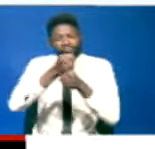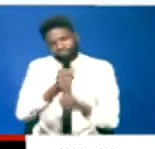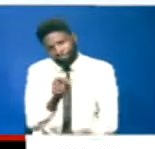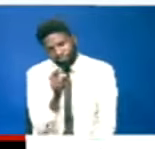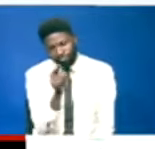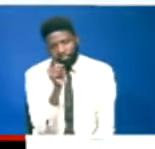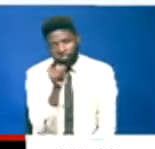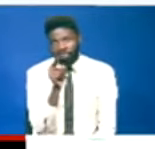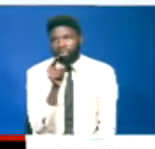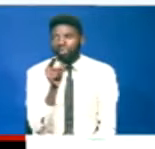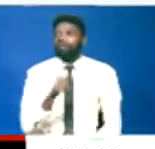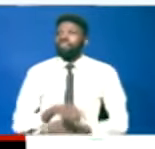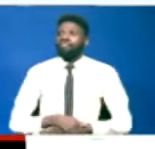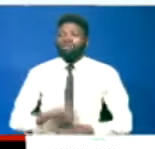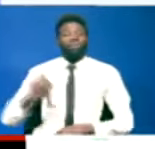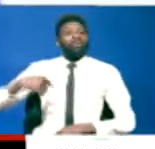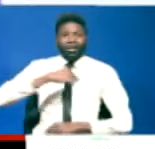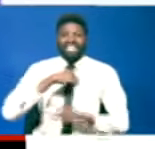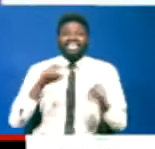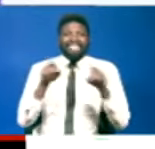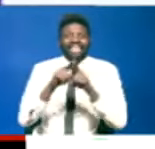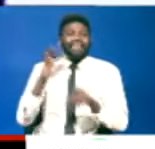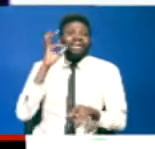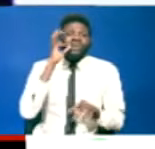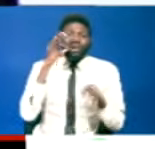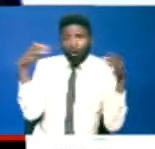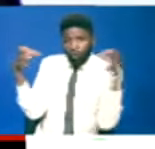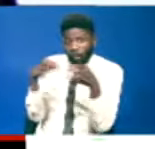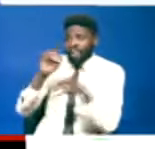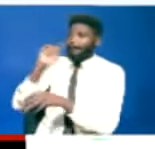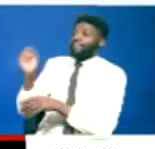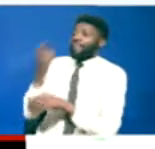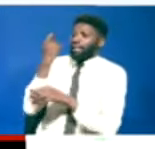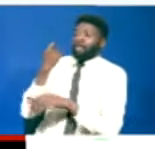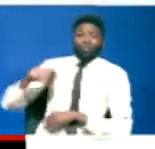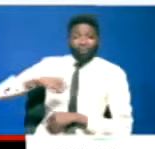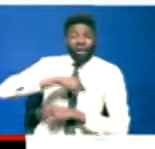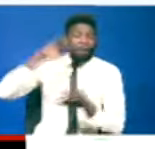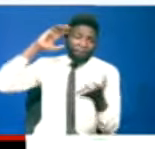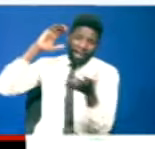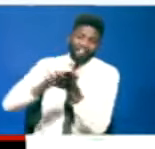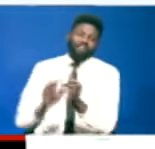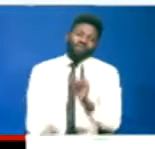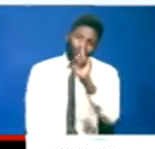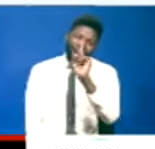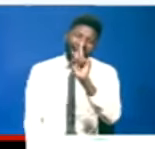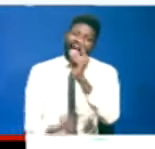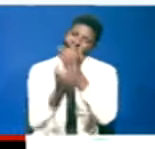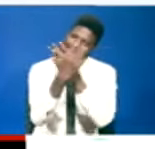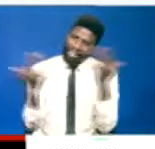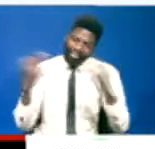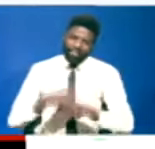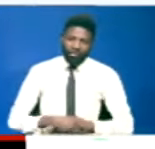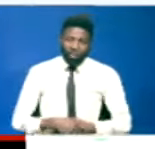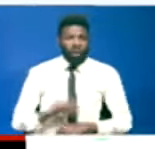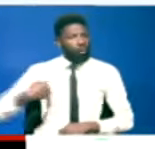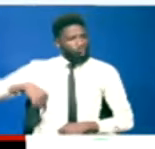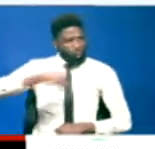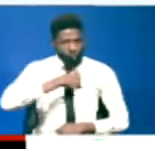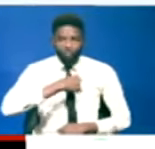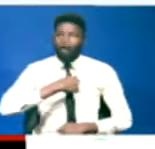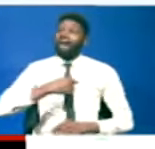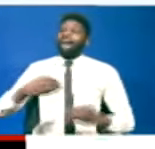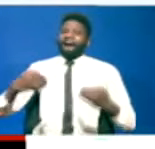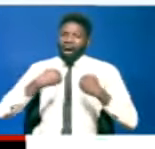We, as the Roots Party of Kenya, believe in one thing, that we have a young generation,